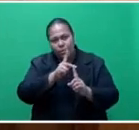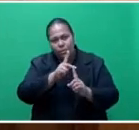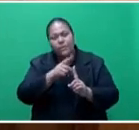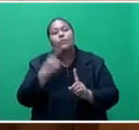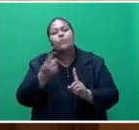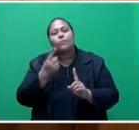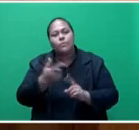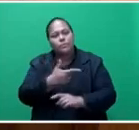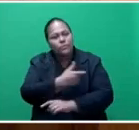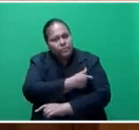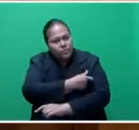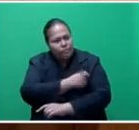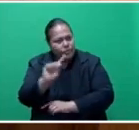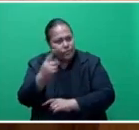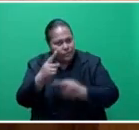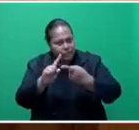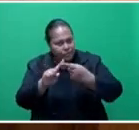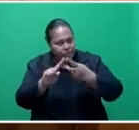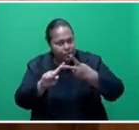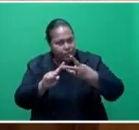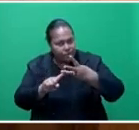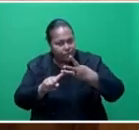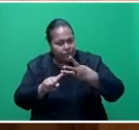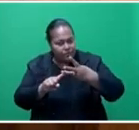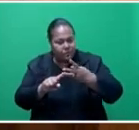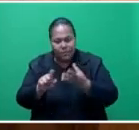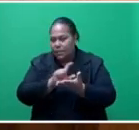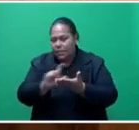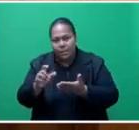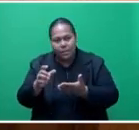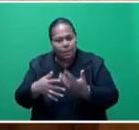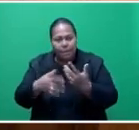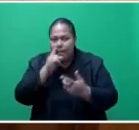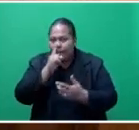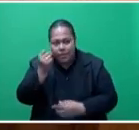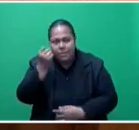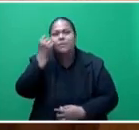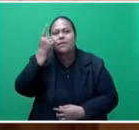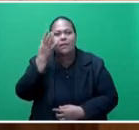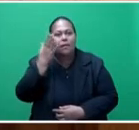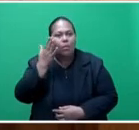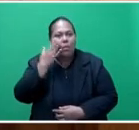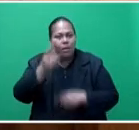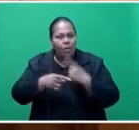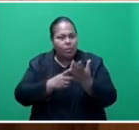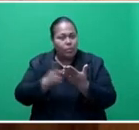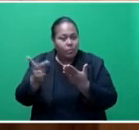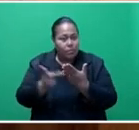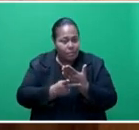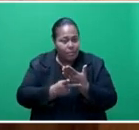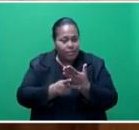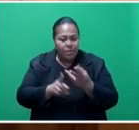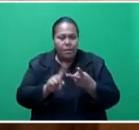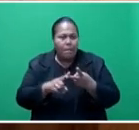will be vaccinated. First, we must be clear public awareness of the program. Two, logistical arrangements must